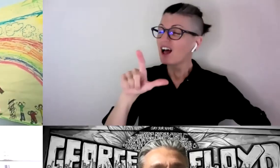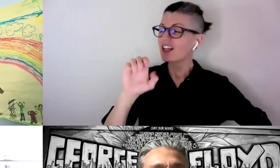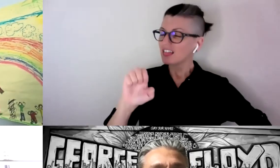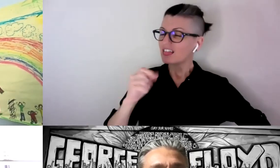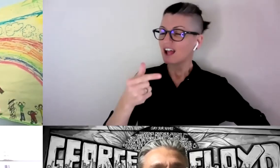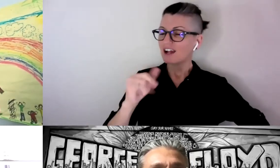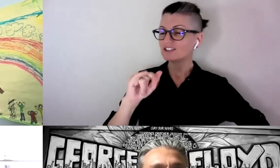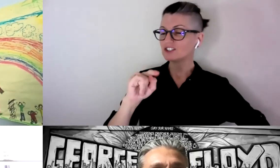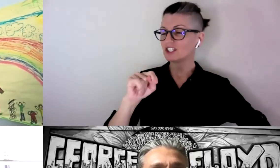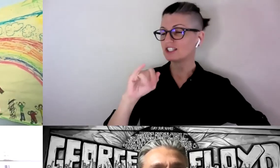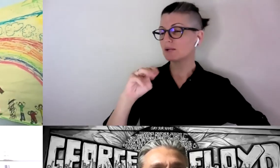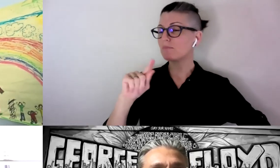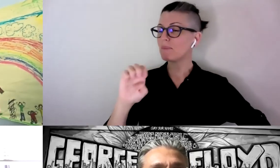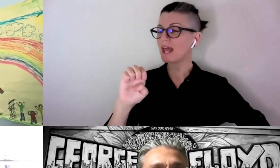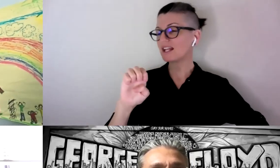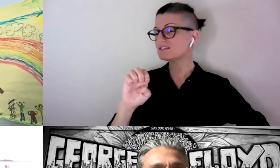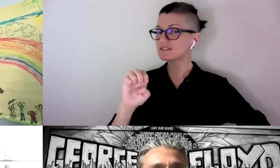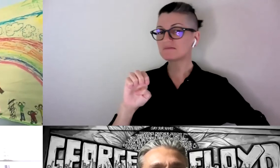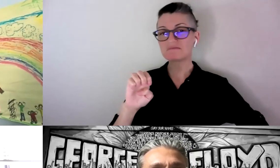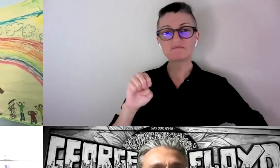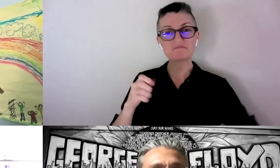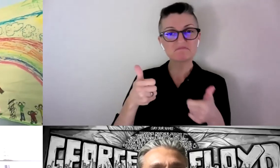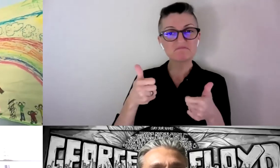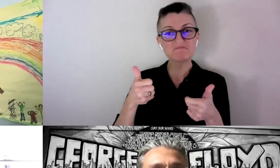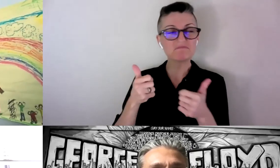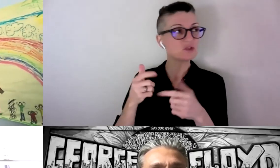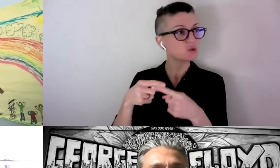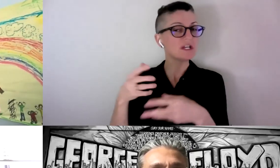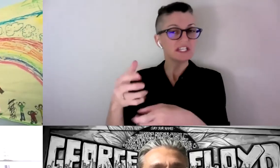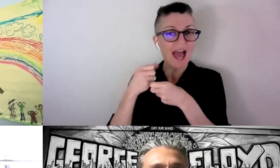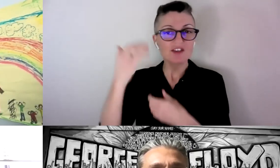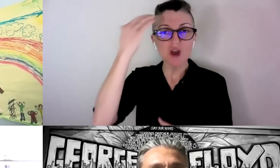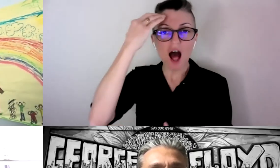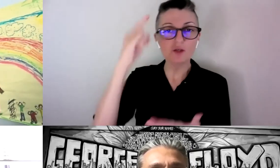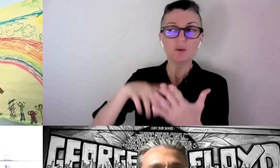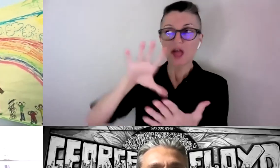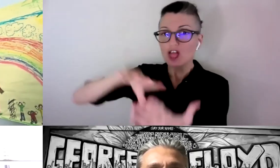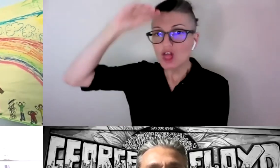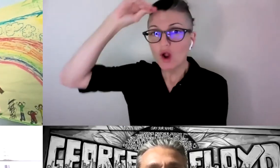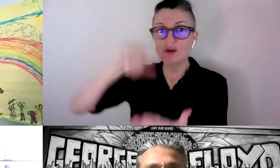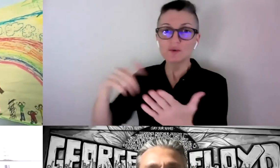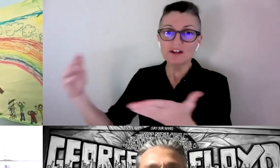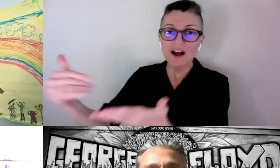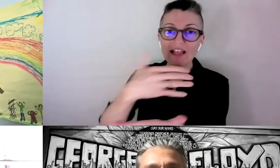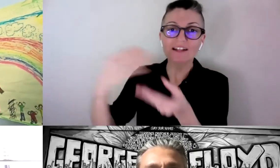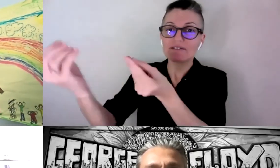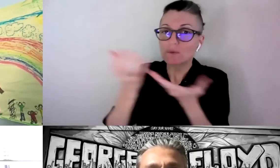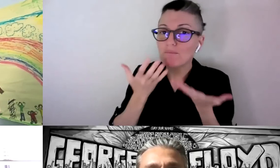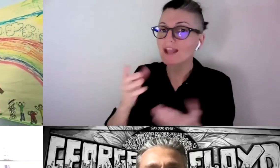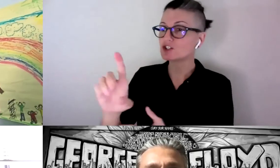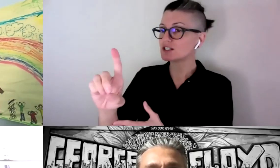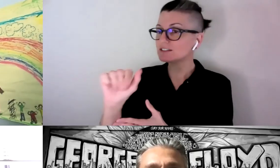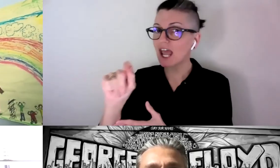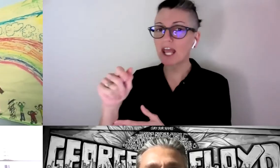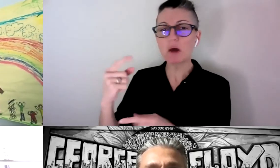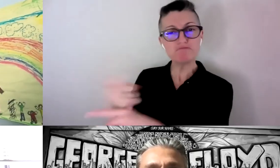of generating knowledge or legitimate ways of collecting information or data. At